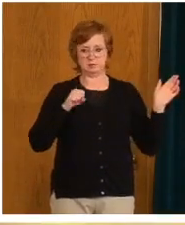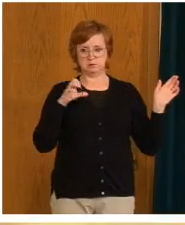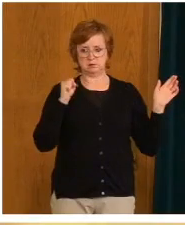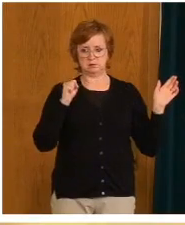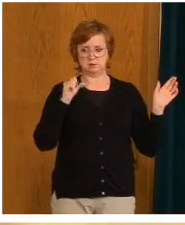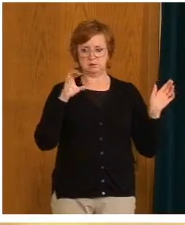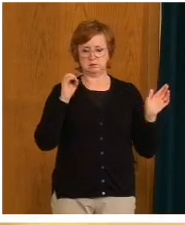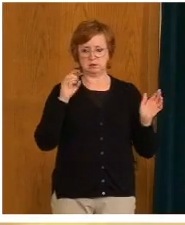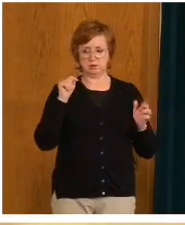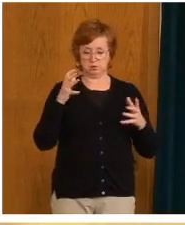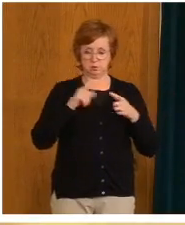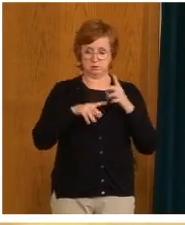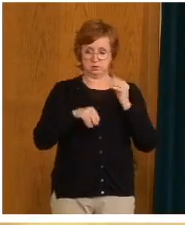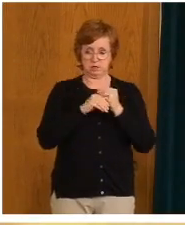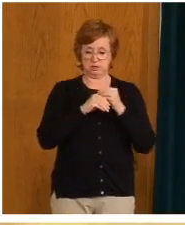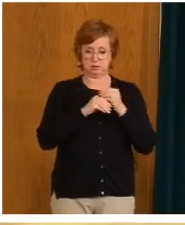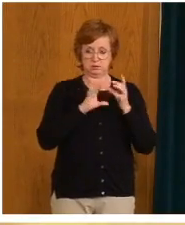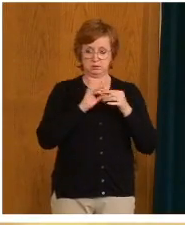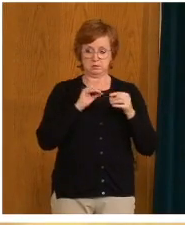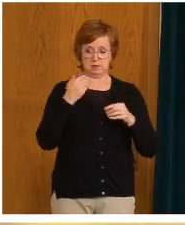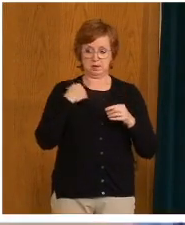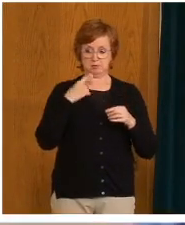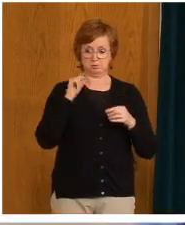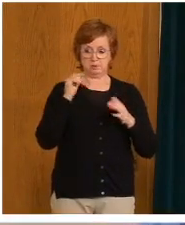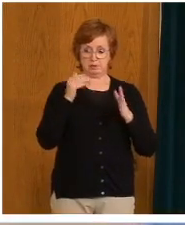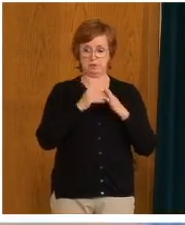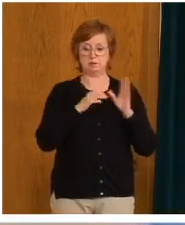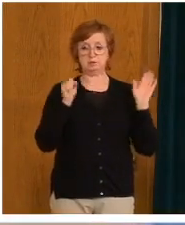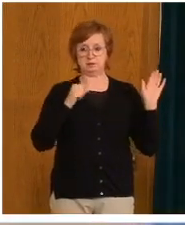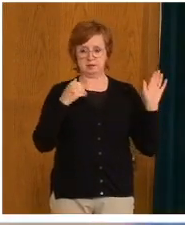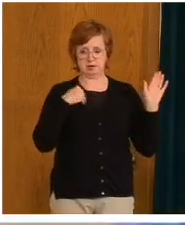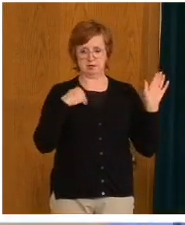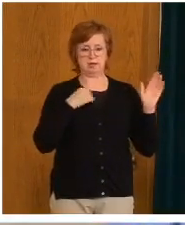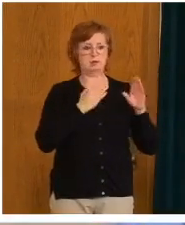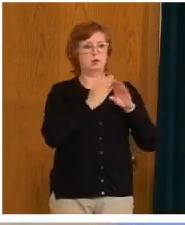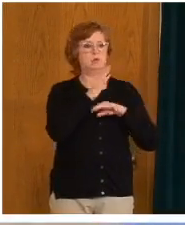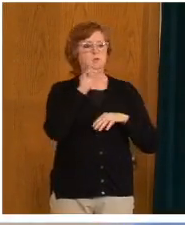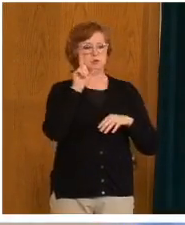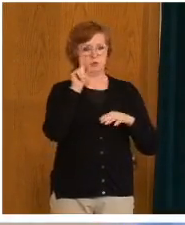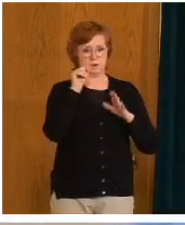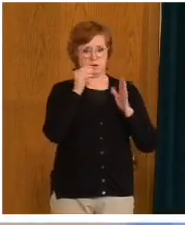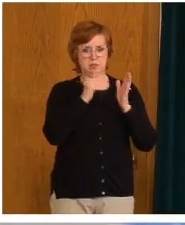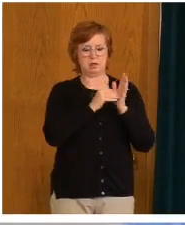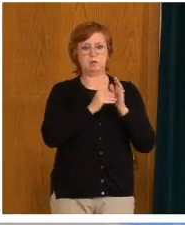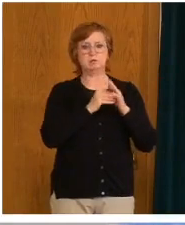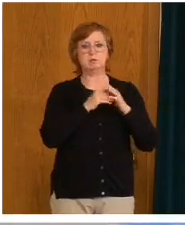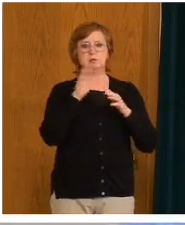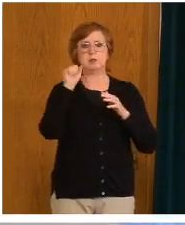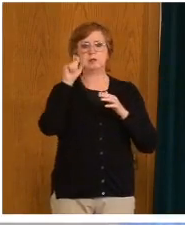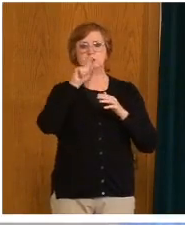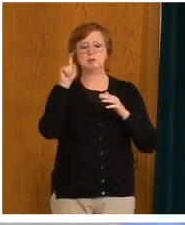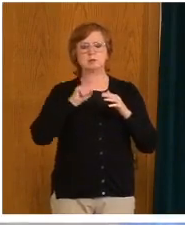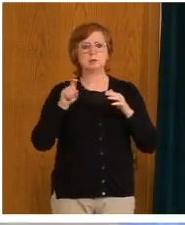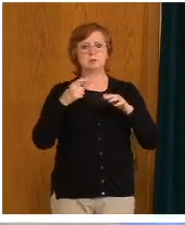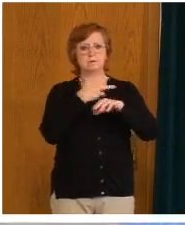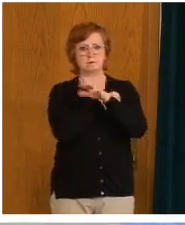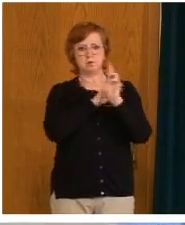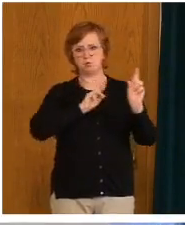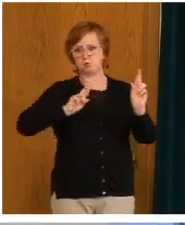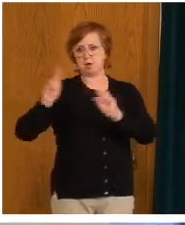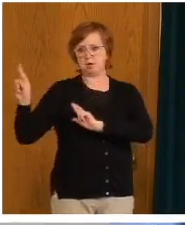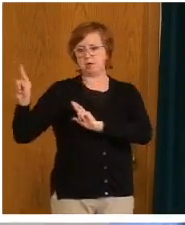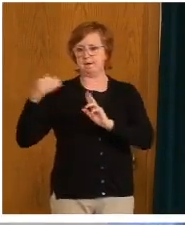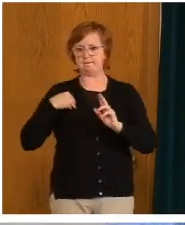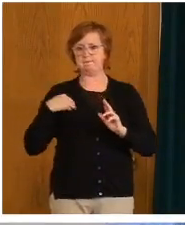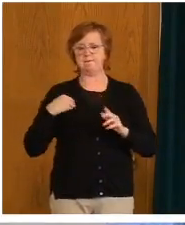we do have 20,000 roughly on hand now. Yeah, they're just over 20,000, and when we start that, and as we pointed out